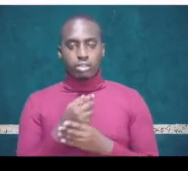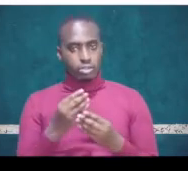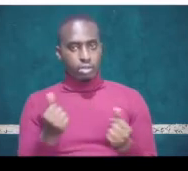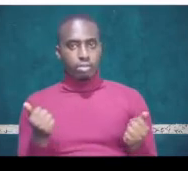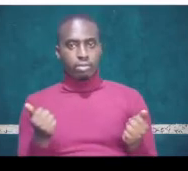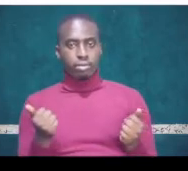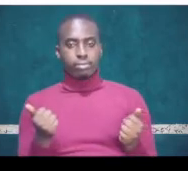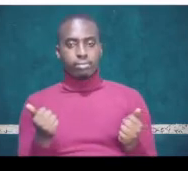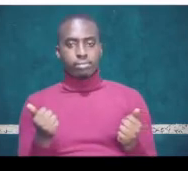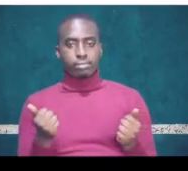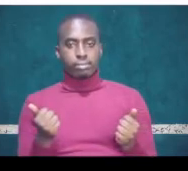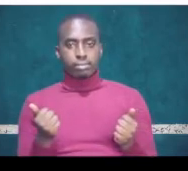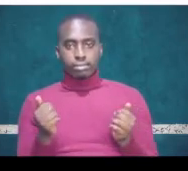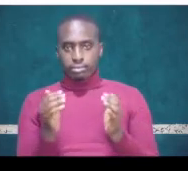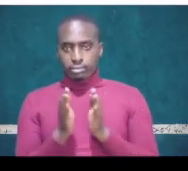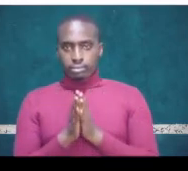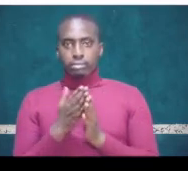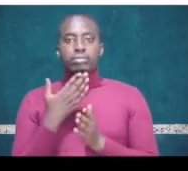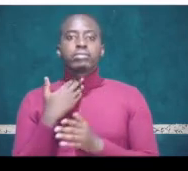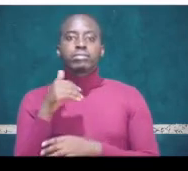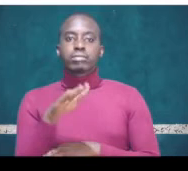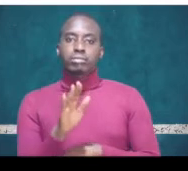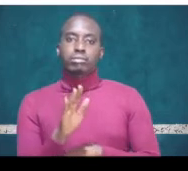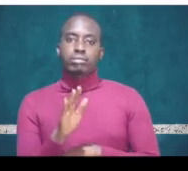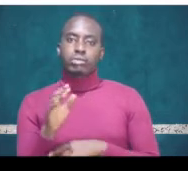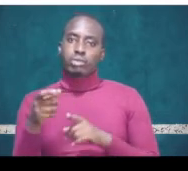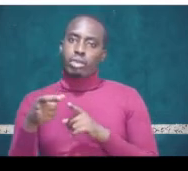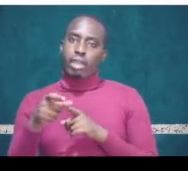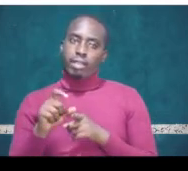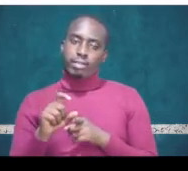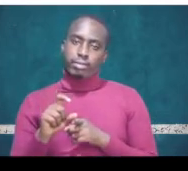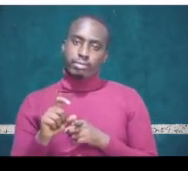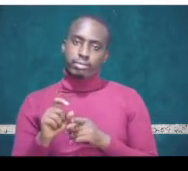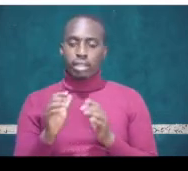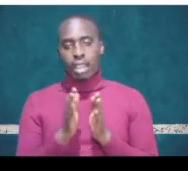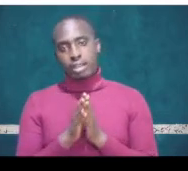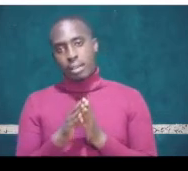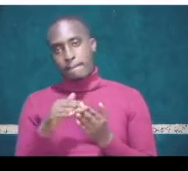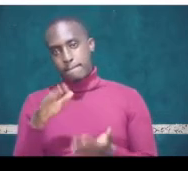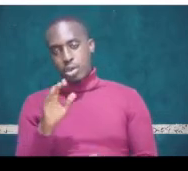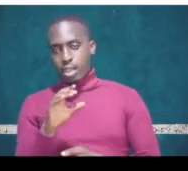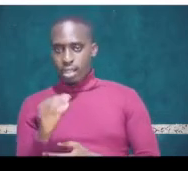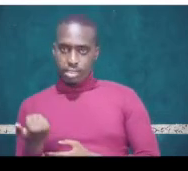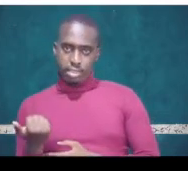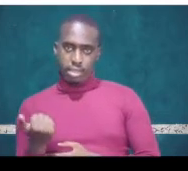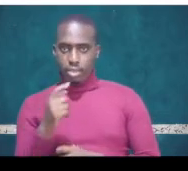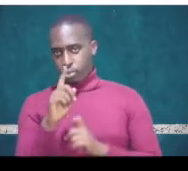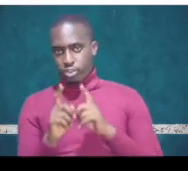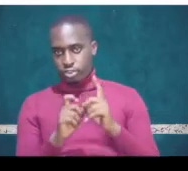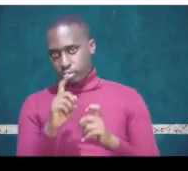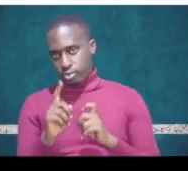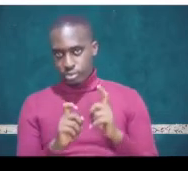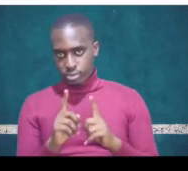solve, and I want you to add on more other